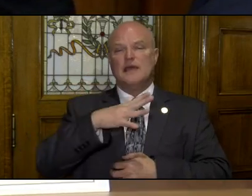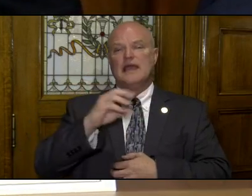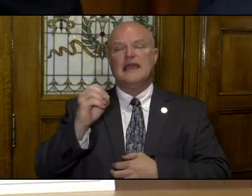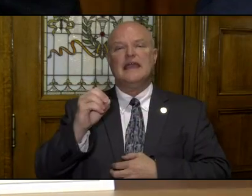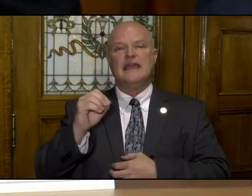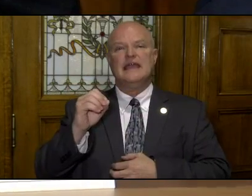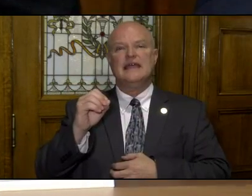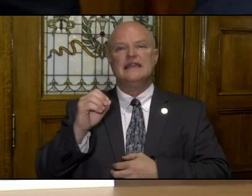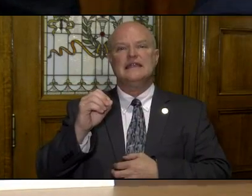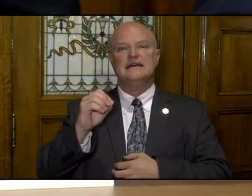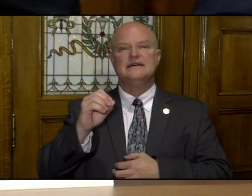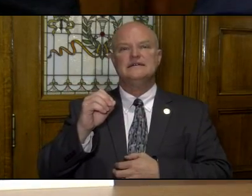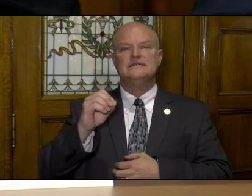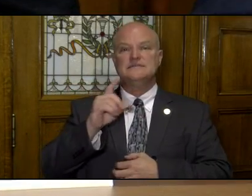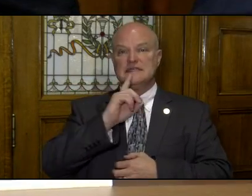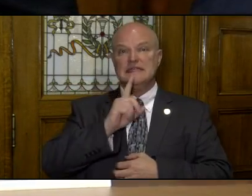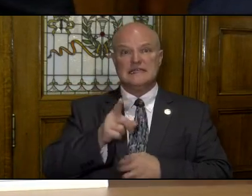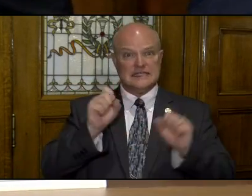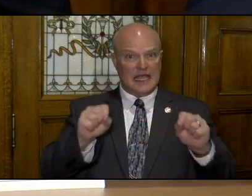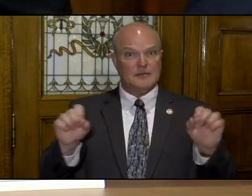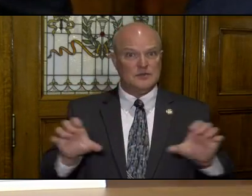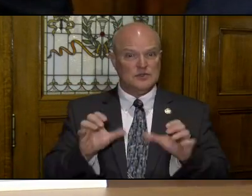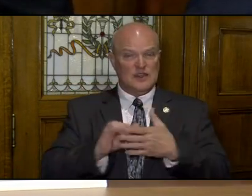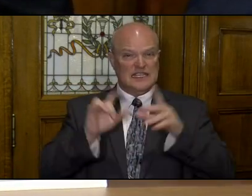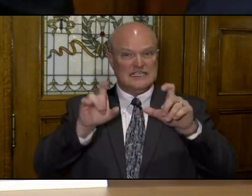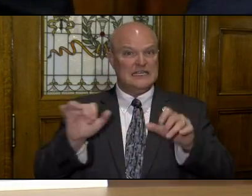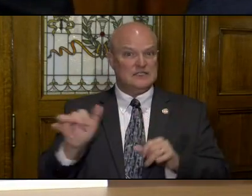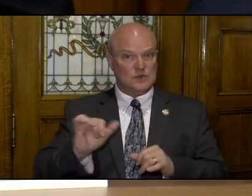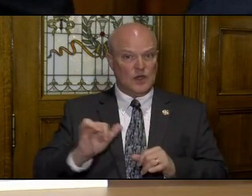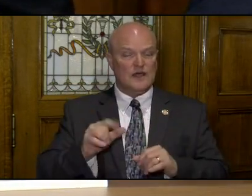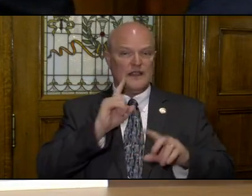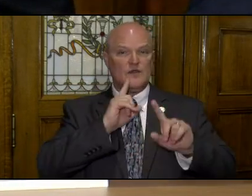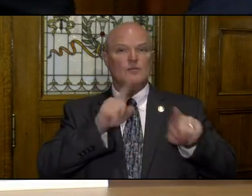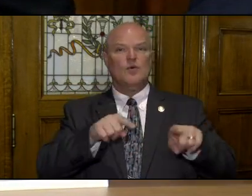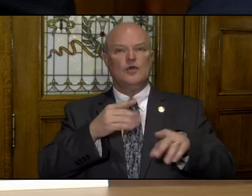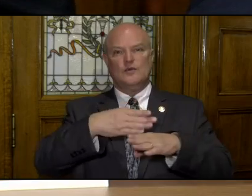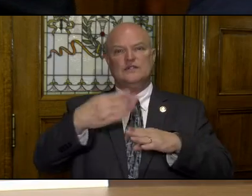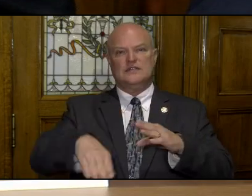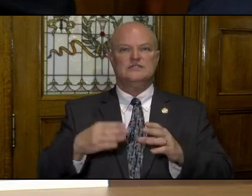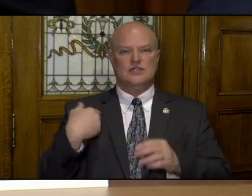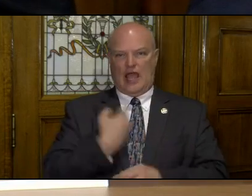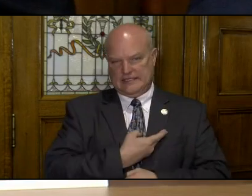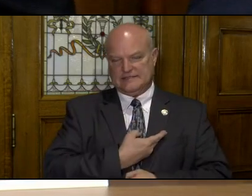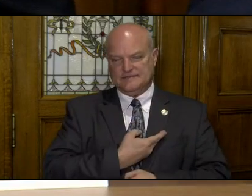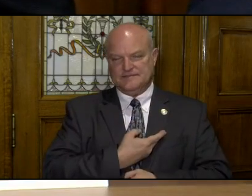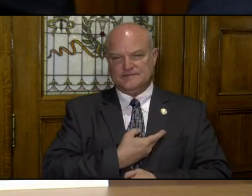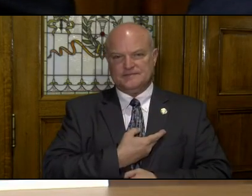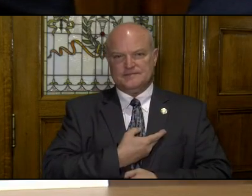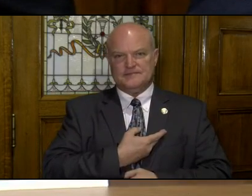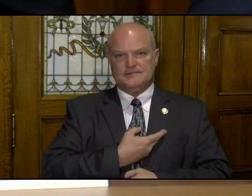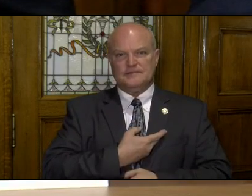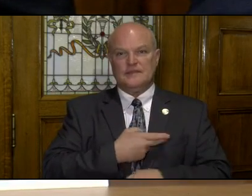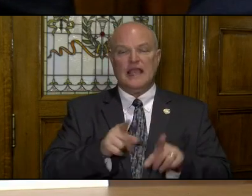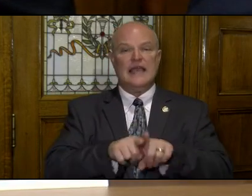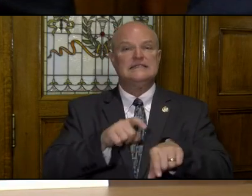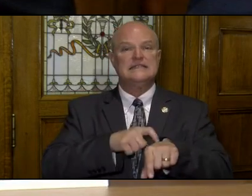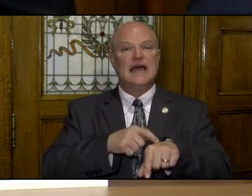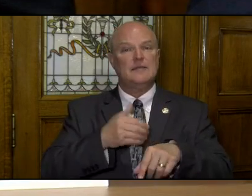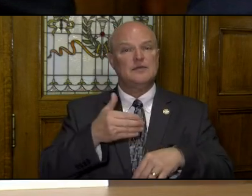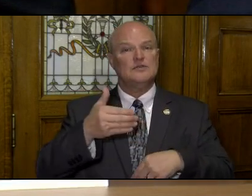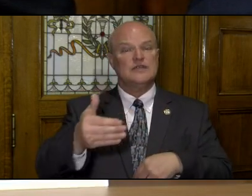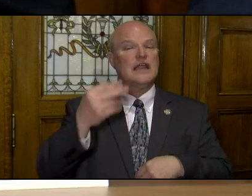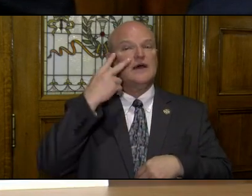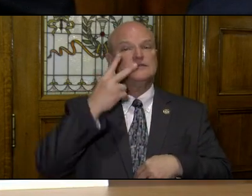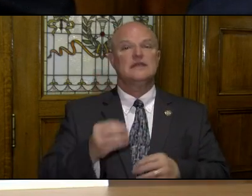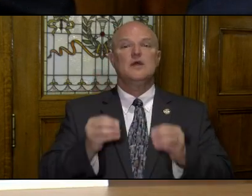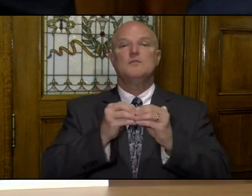and is able to do those tests as well, and they're reporting results to us. As time goes on, I would see